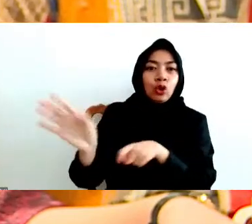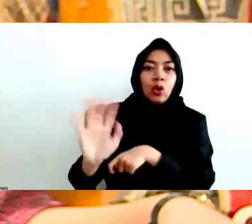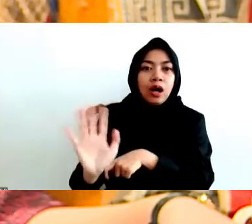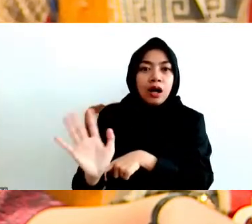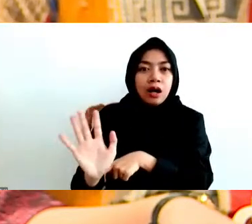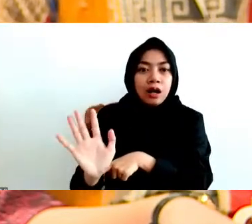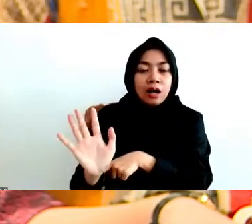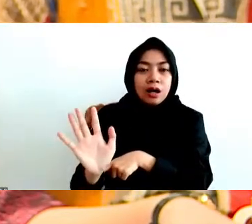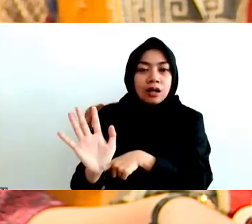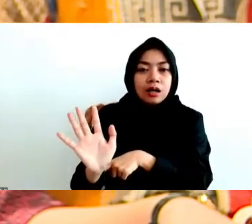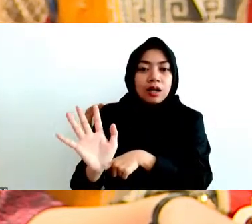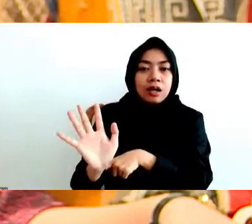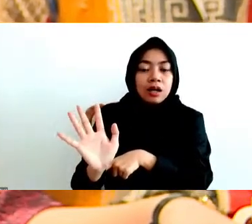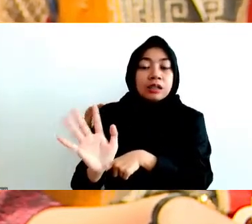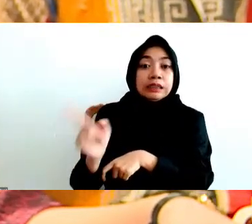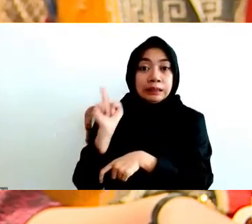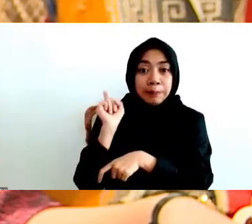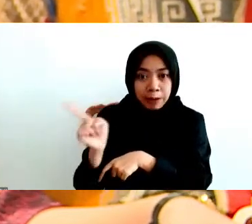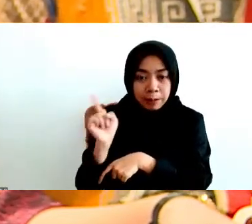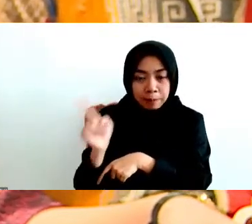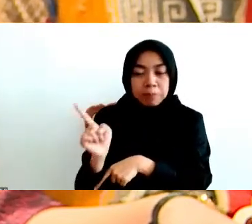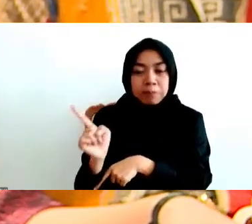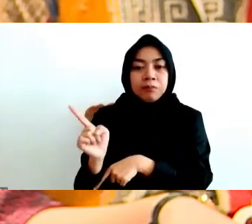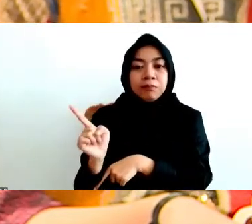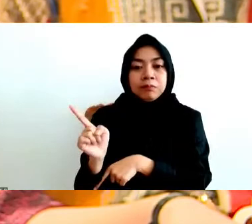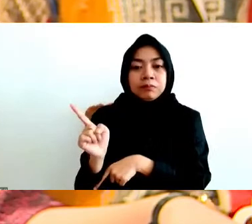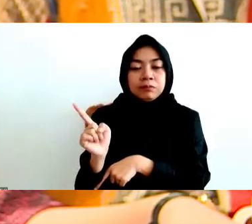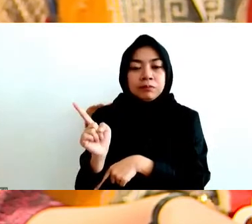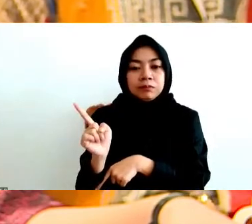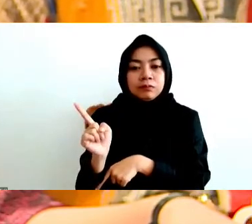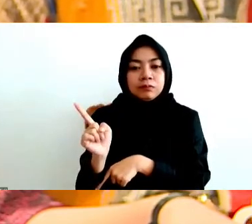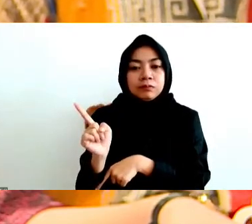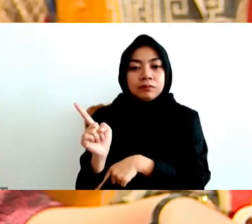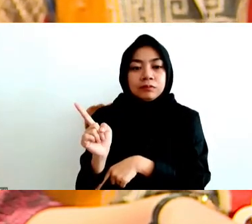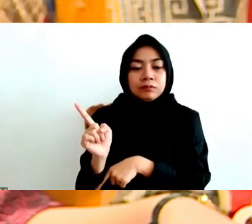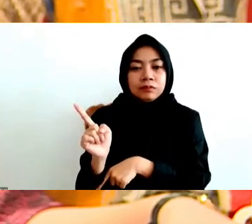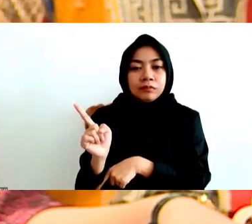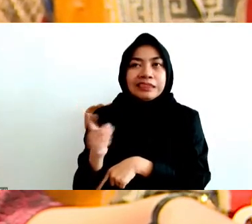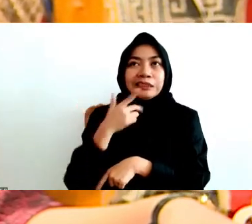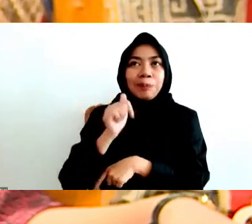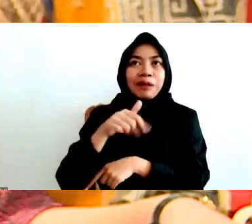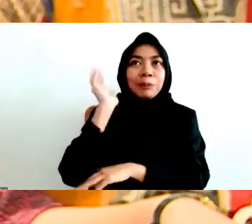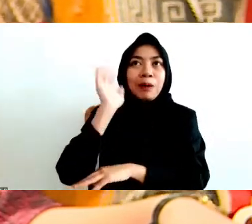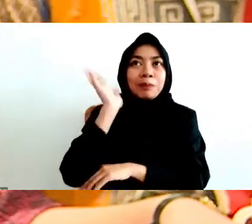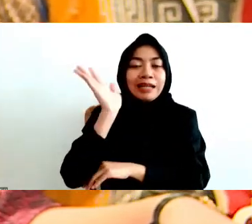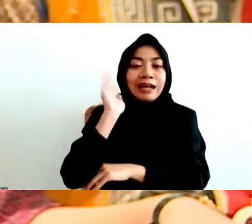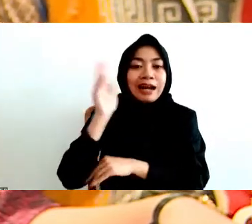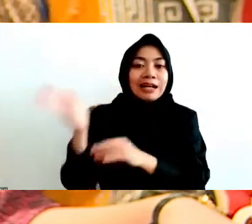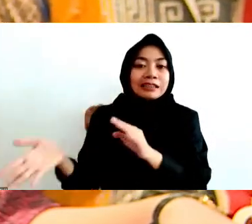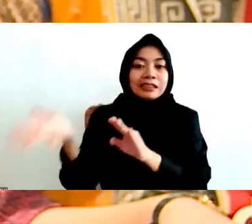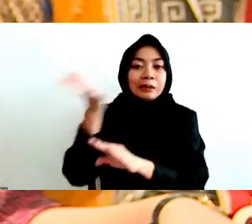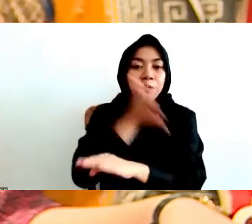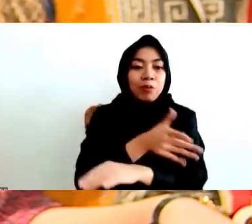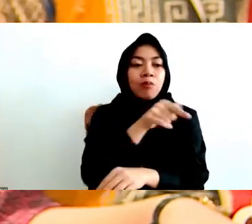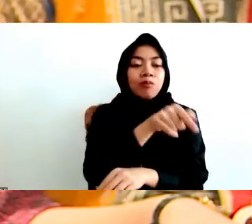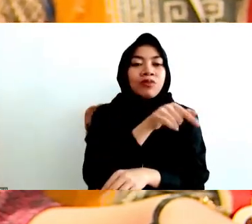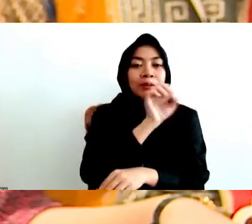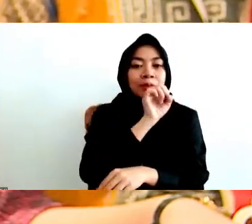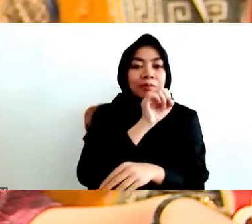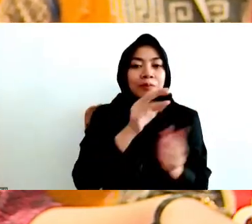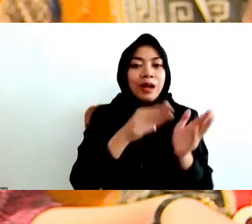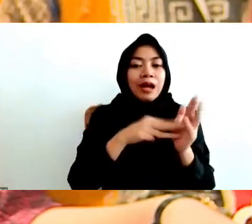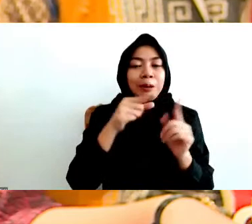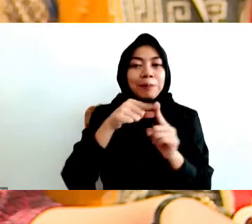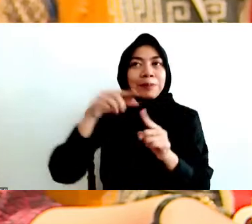Because also, as the previous speaker mentioned, that in MPI, to be